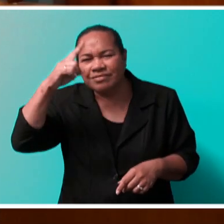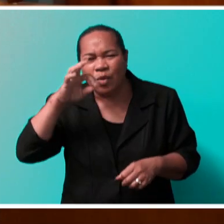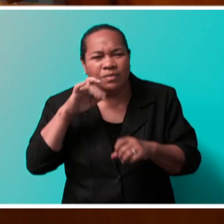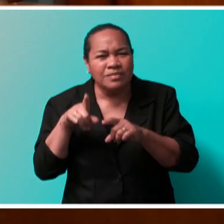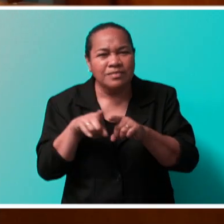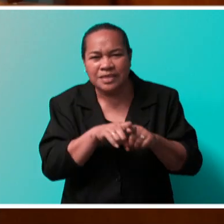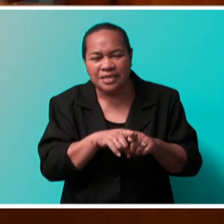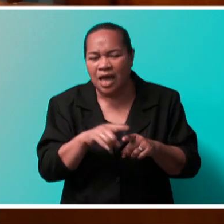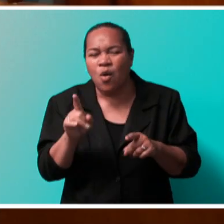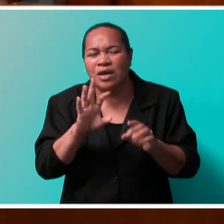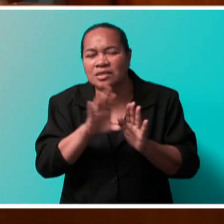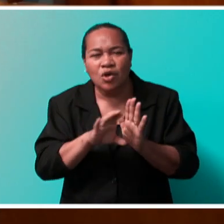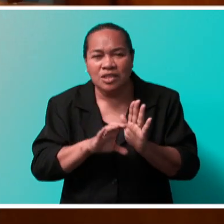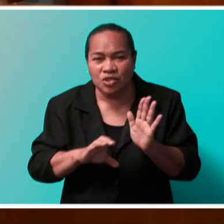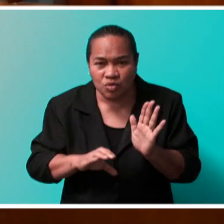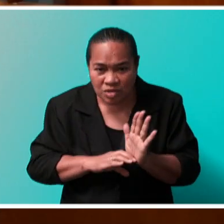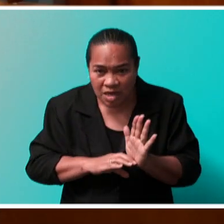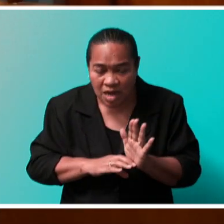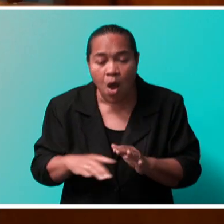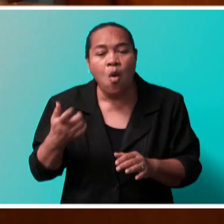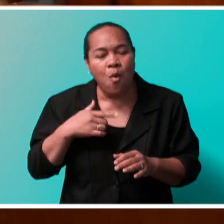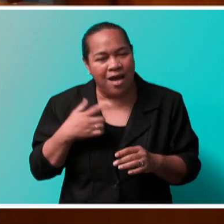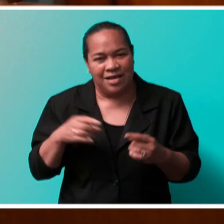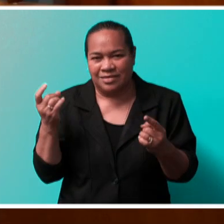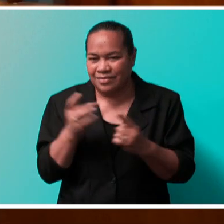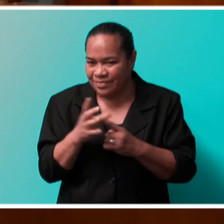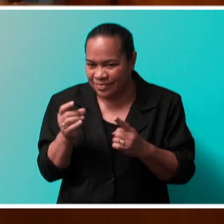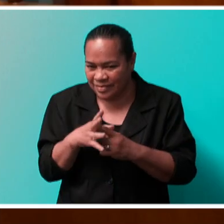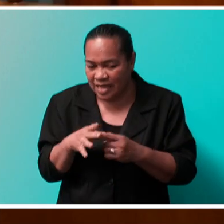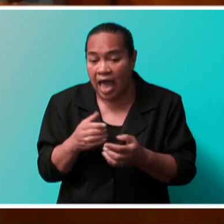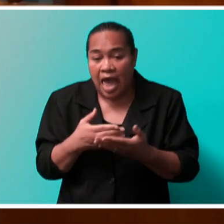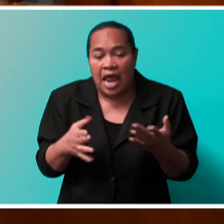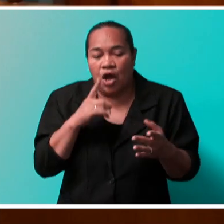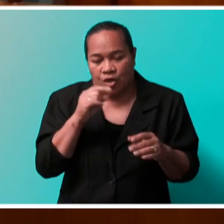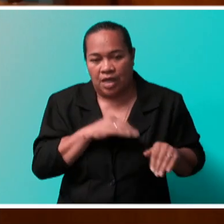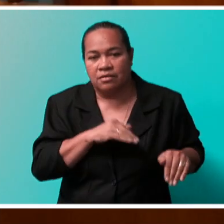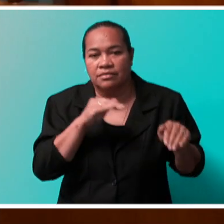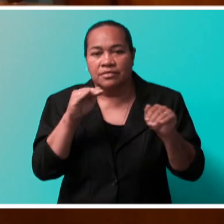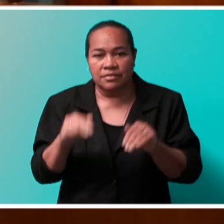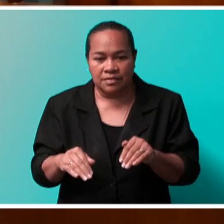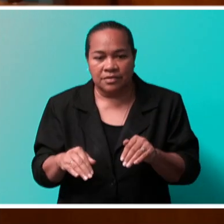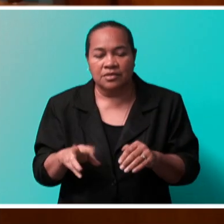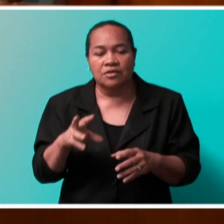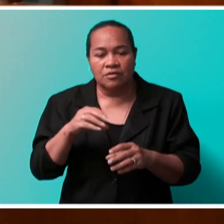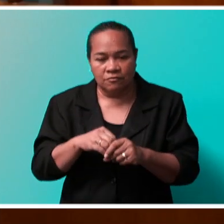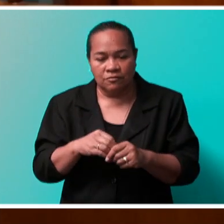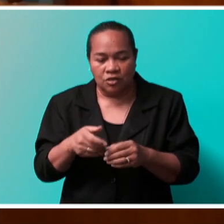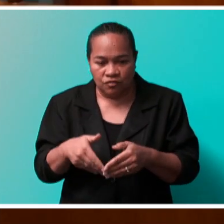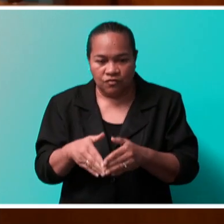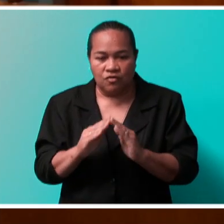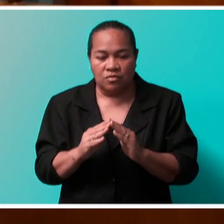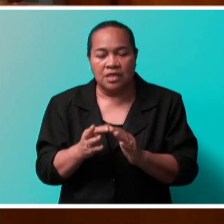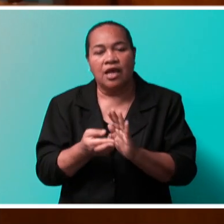know what the Constitution is, why it matters, and how they can take part in its formulation and its